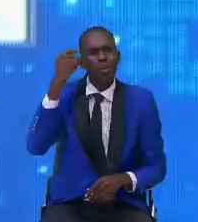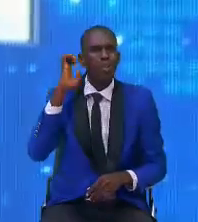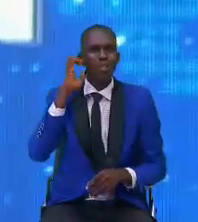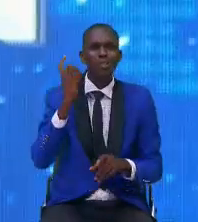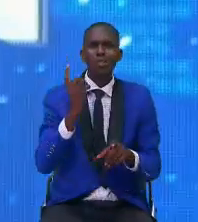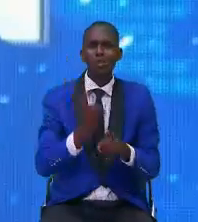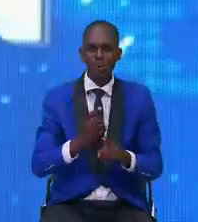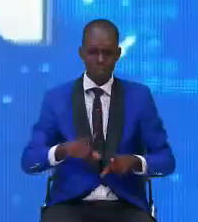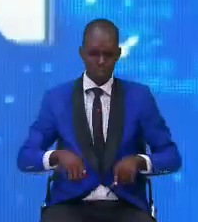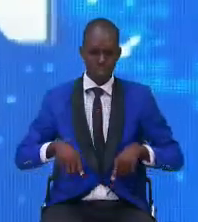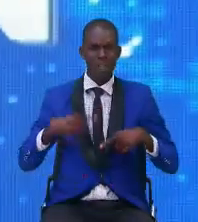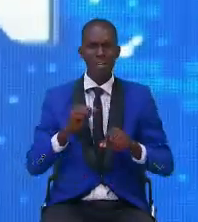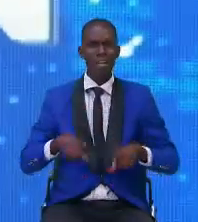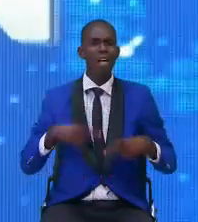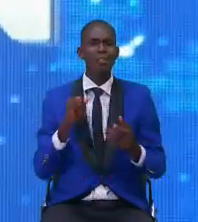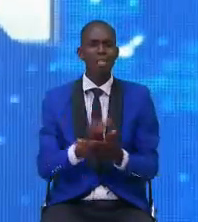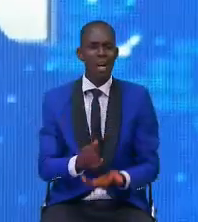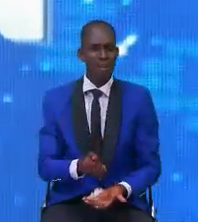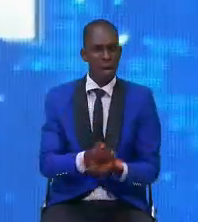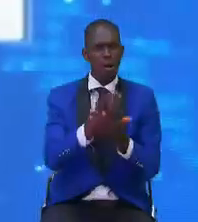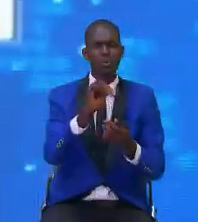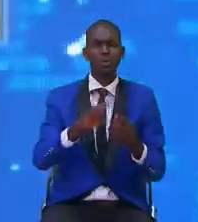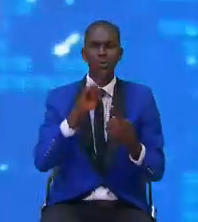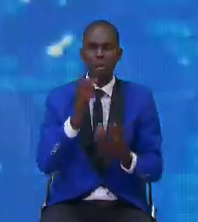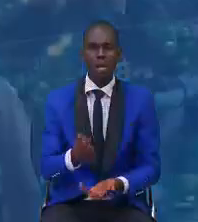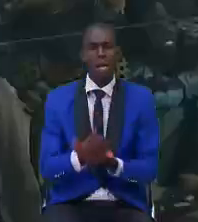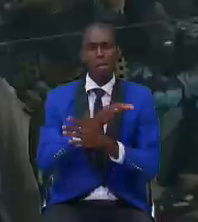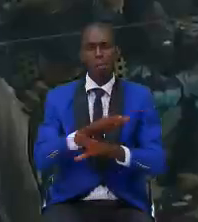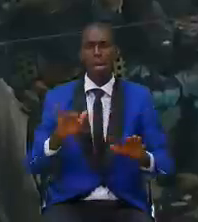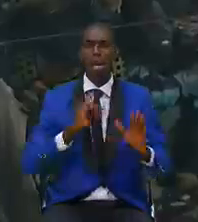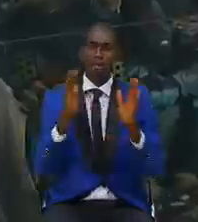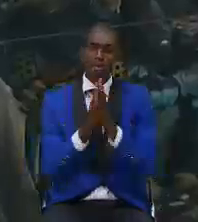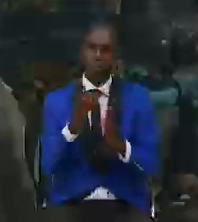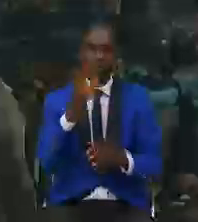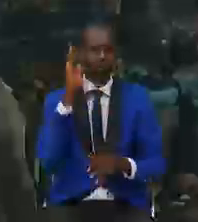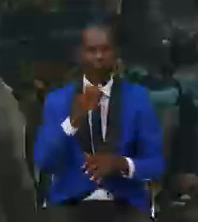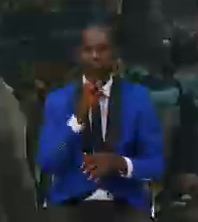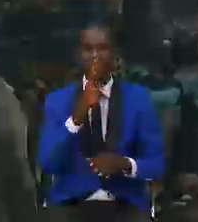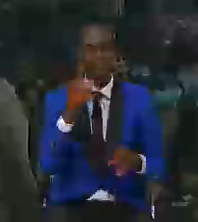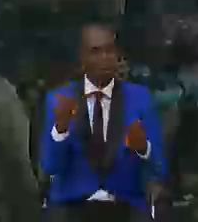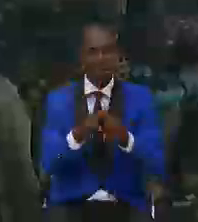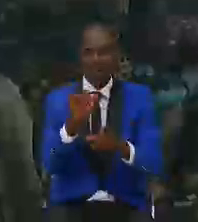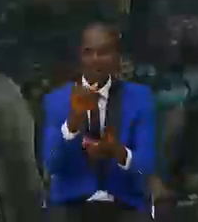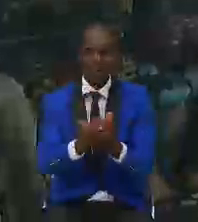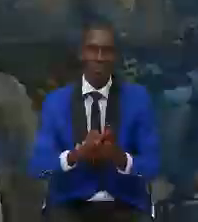life that made him helpless. I pray you'll not be like that. And then